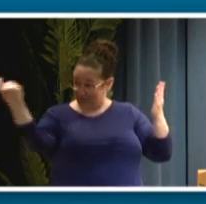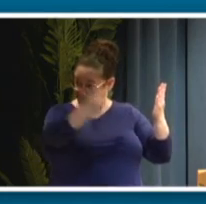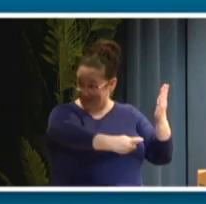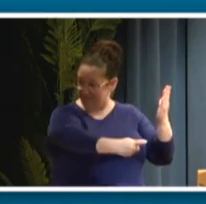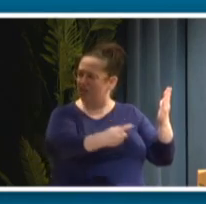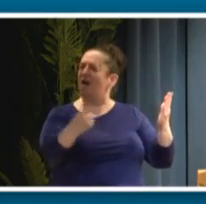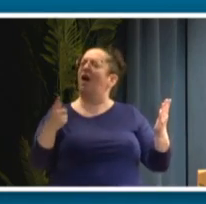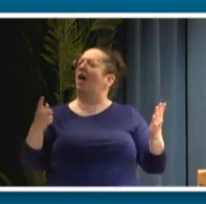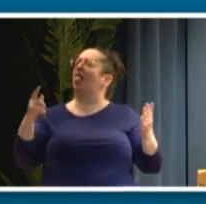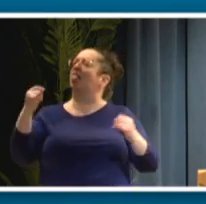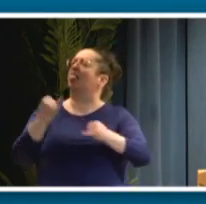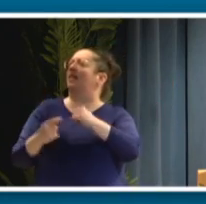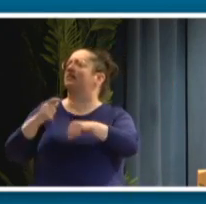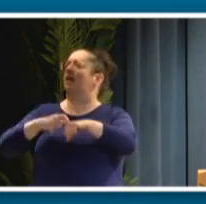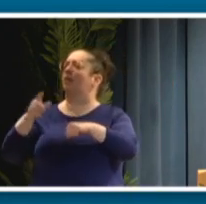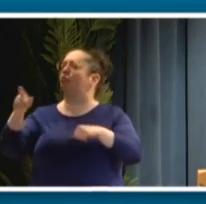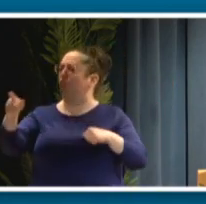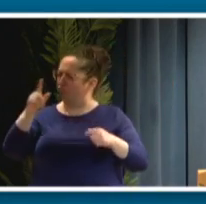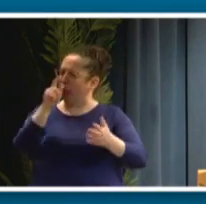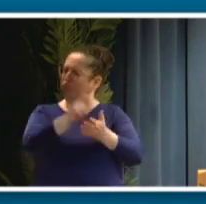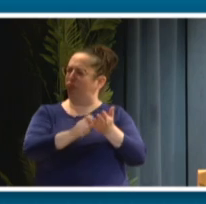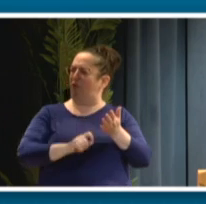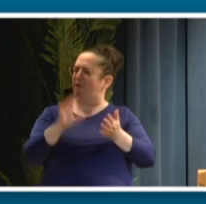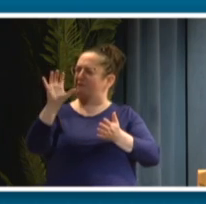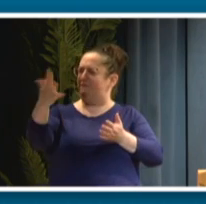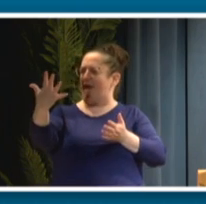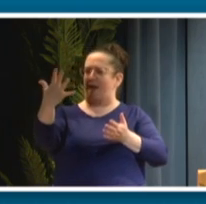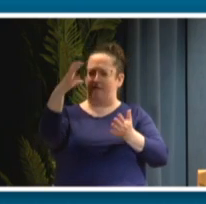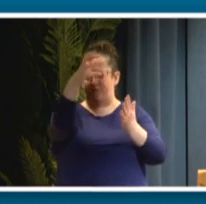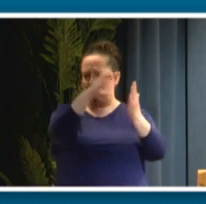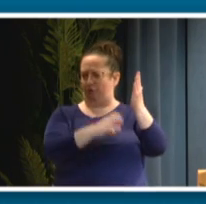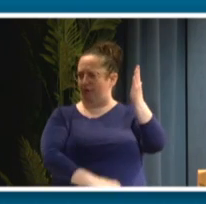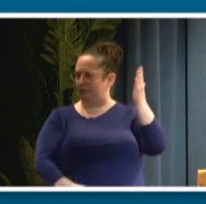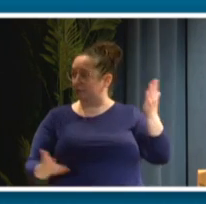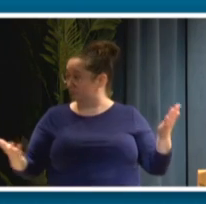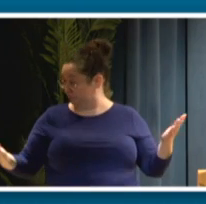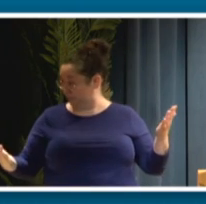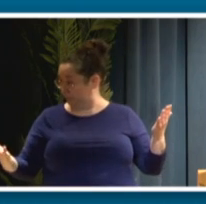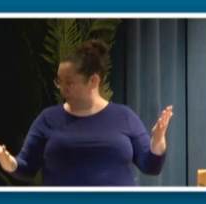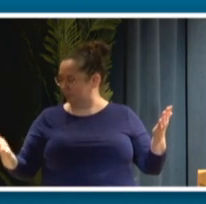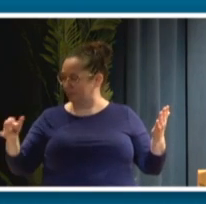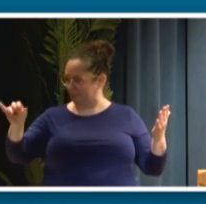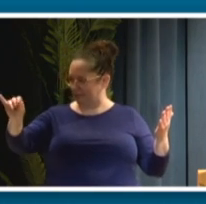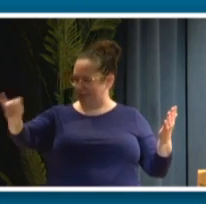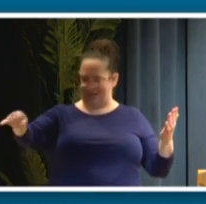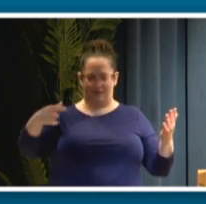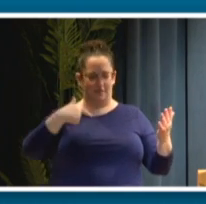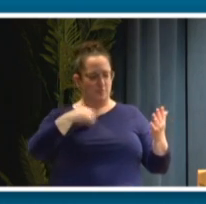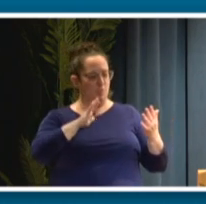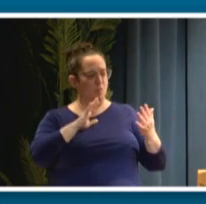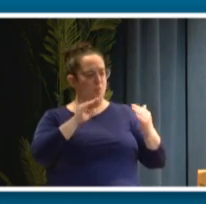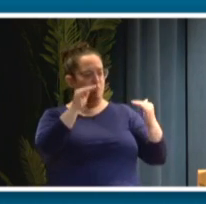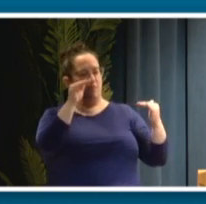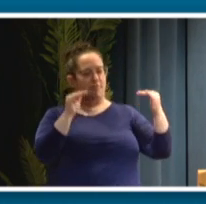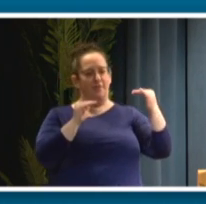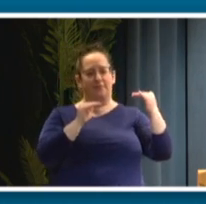like, yo, I don't know if I could. Exactly, right? So I think that there's this weird sort of, like, there's an intimacy breakdown. So, like, the